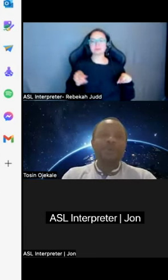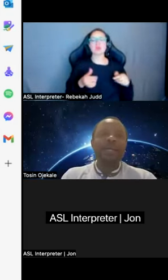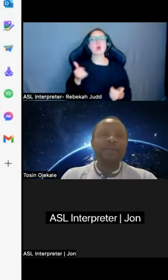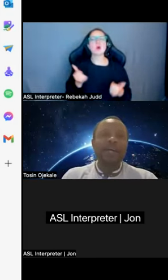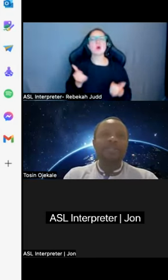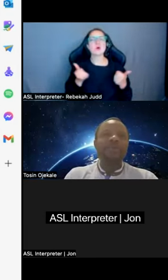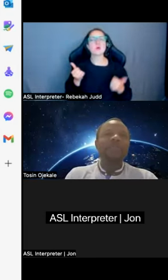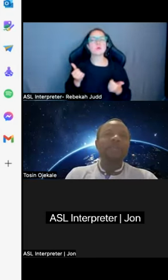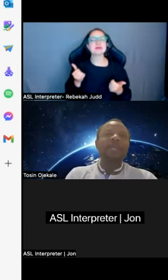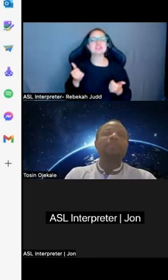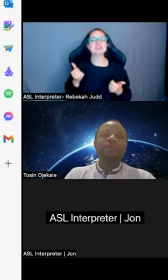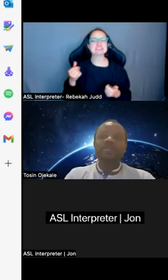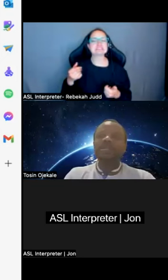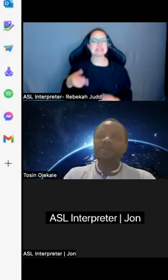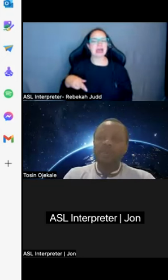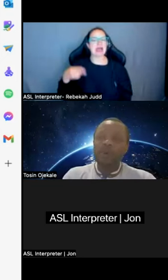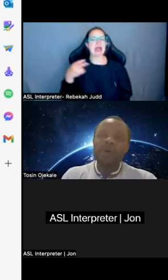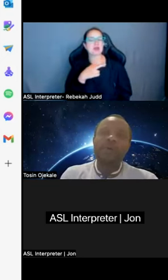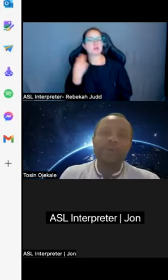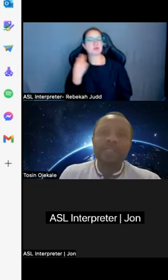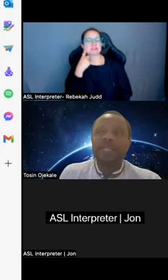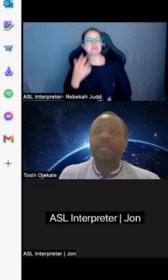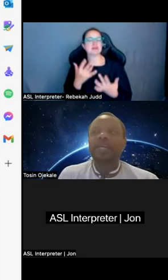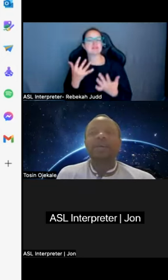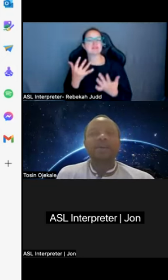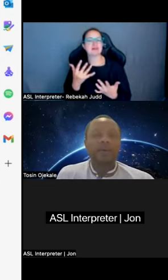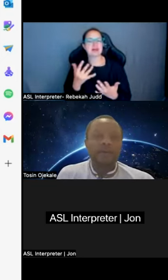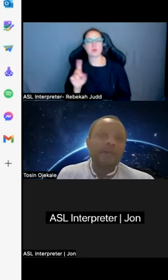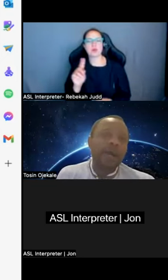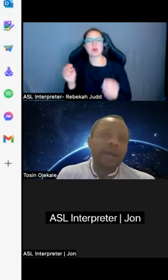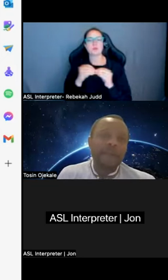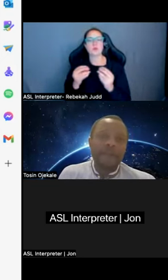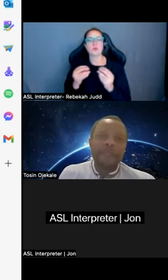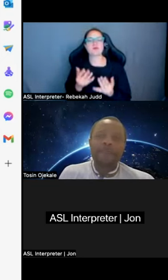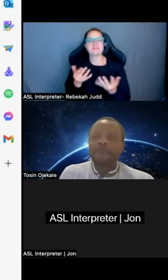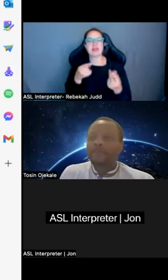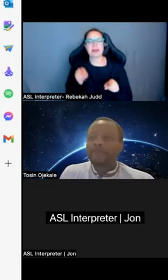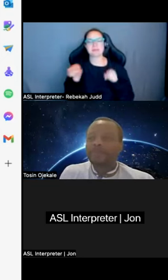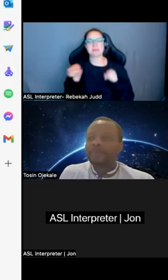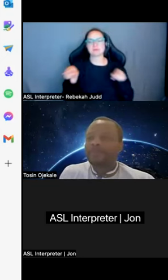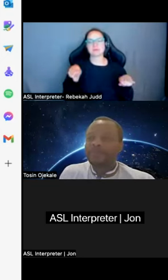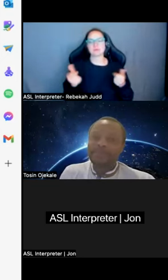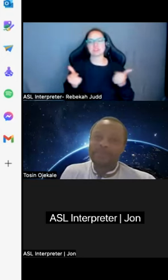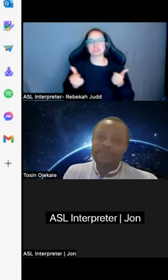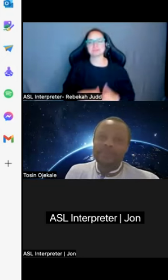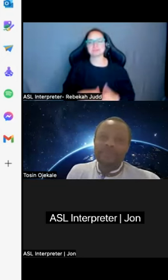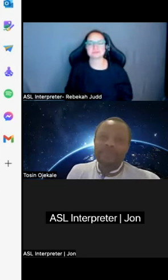these two areas do you think poses more risk of fire?